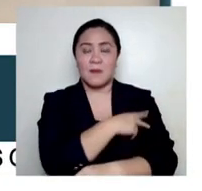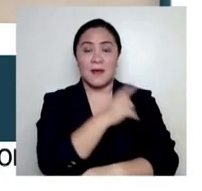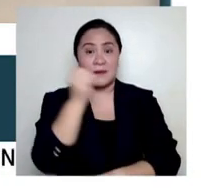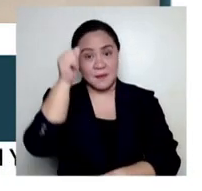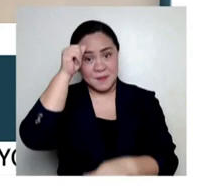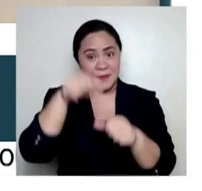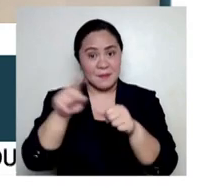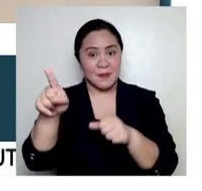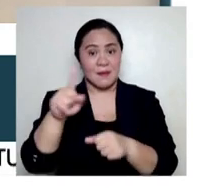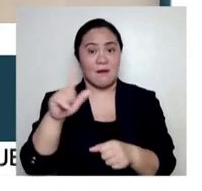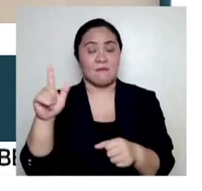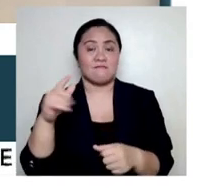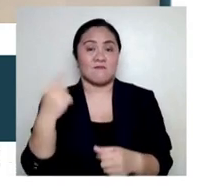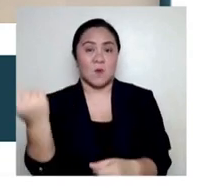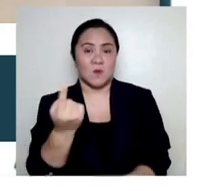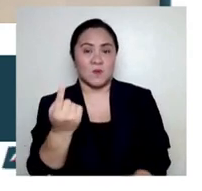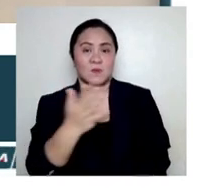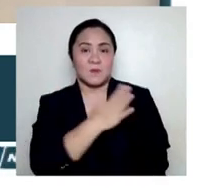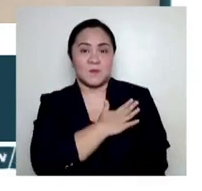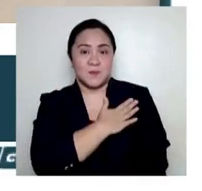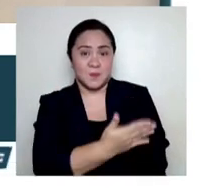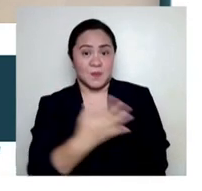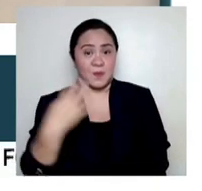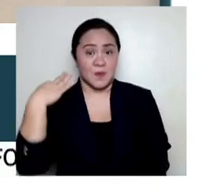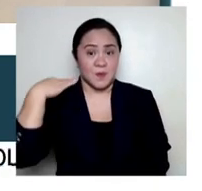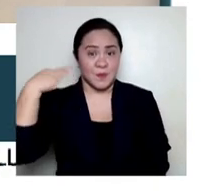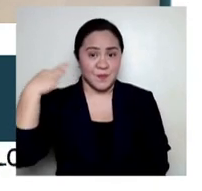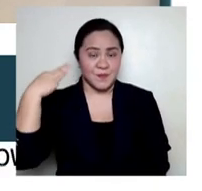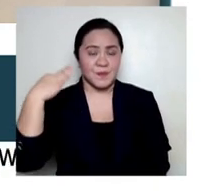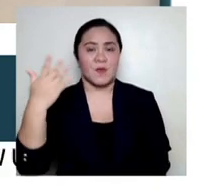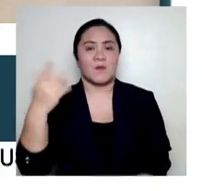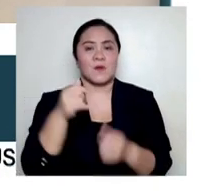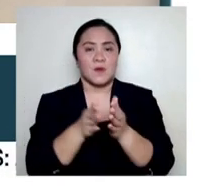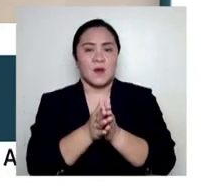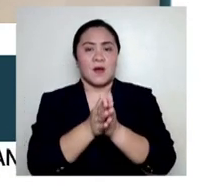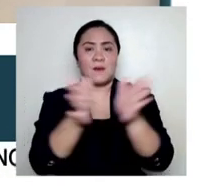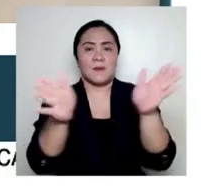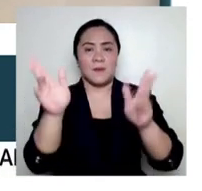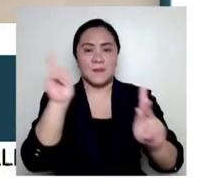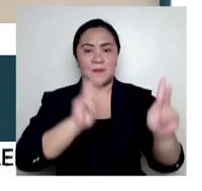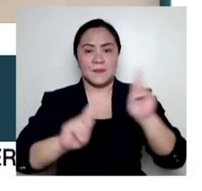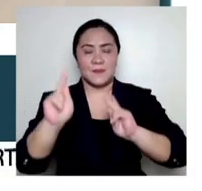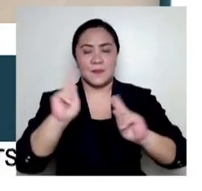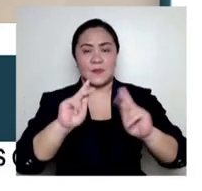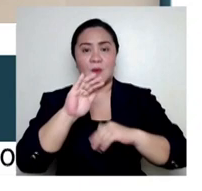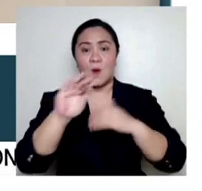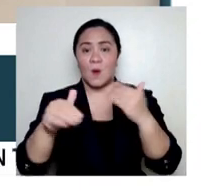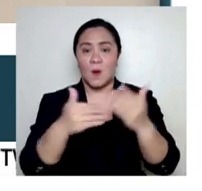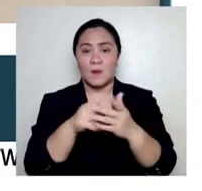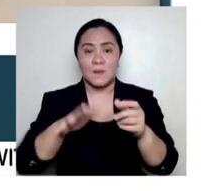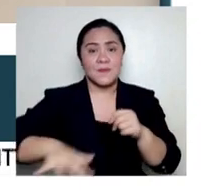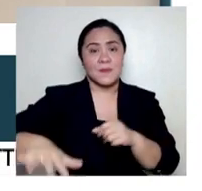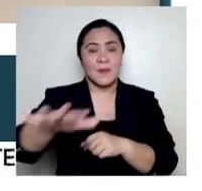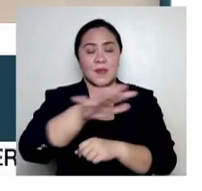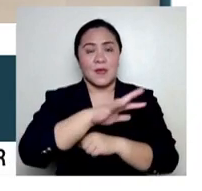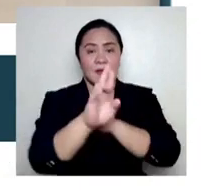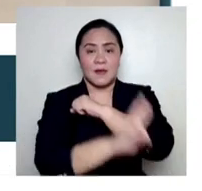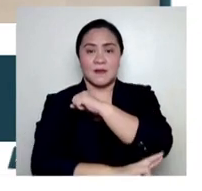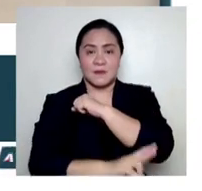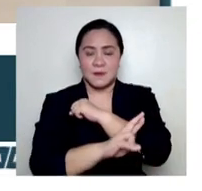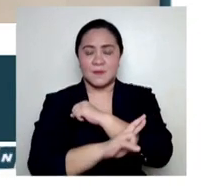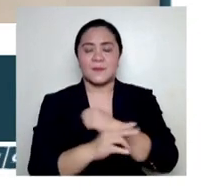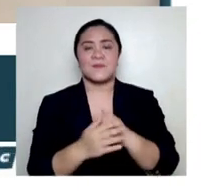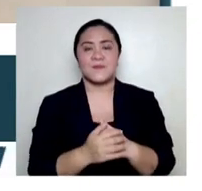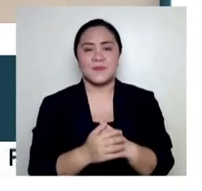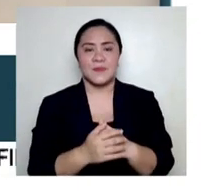full vaccination status here, coverage in terms of the general population for the entire region, is actually very good. It is with